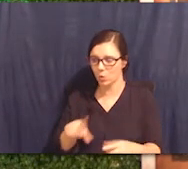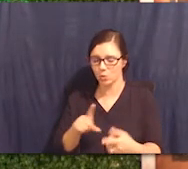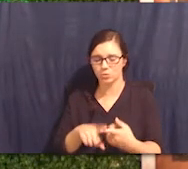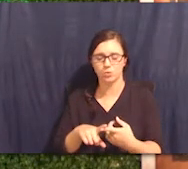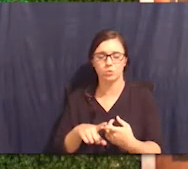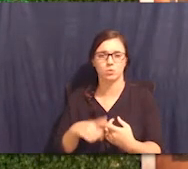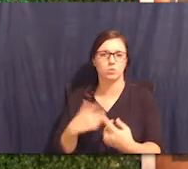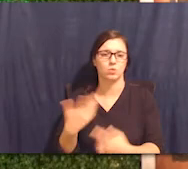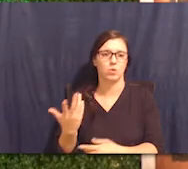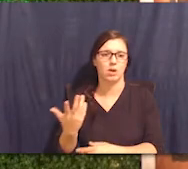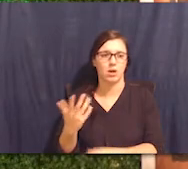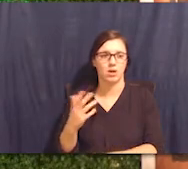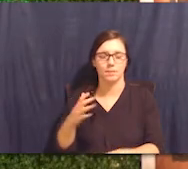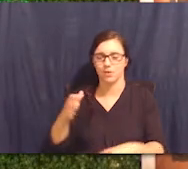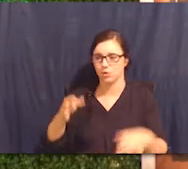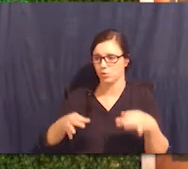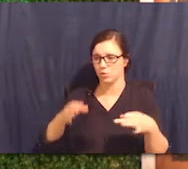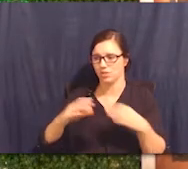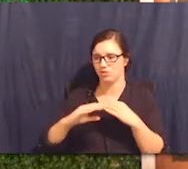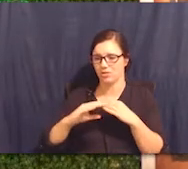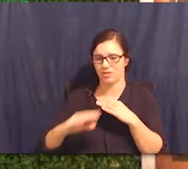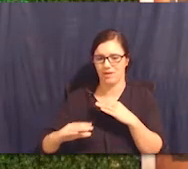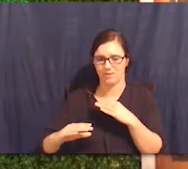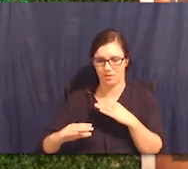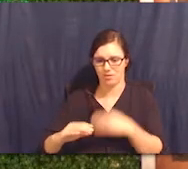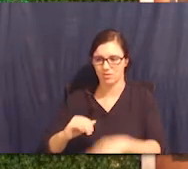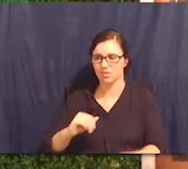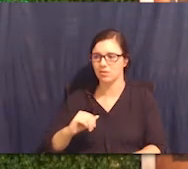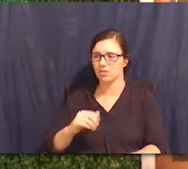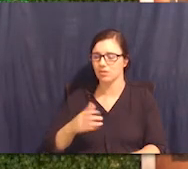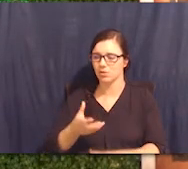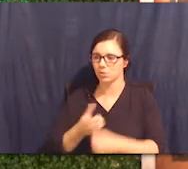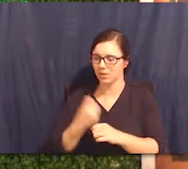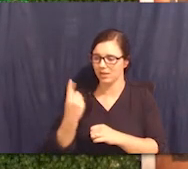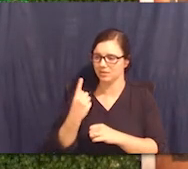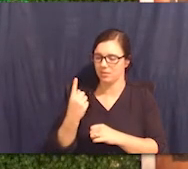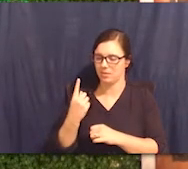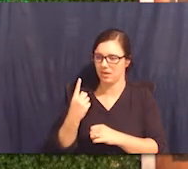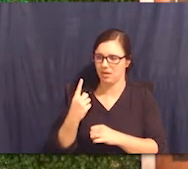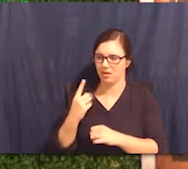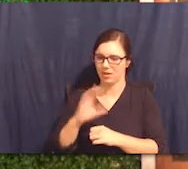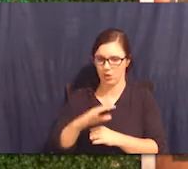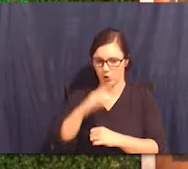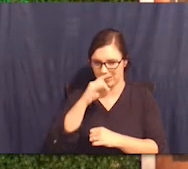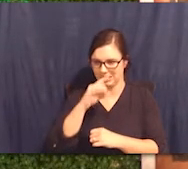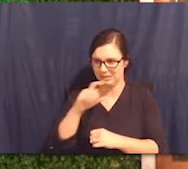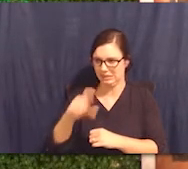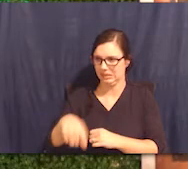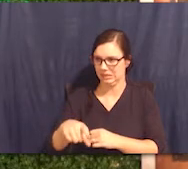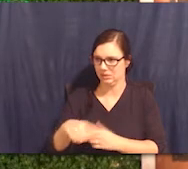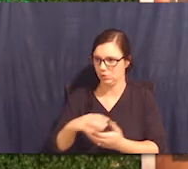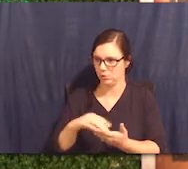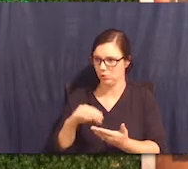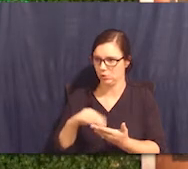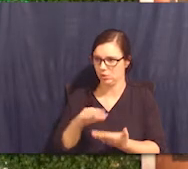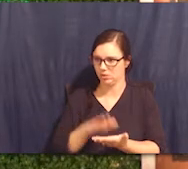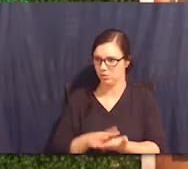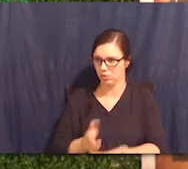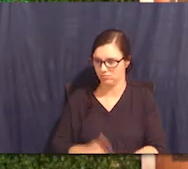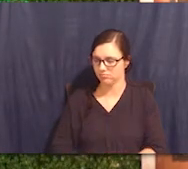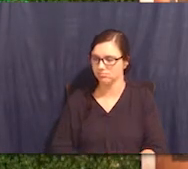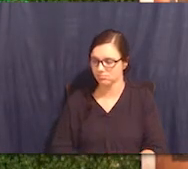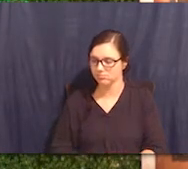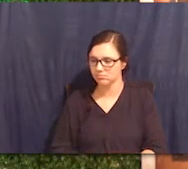a judicial level to get something that their kid needs to learn at